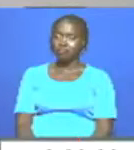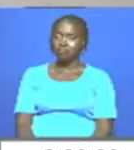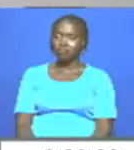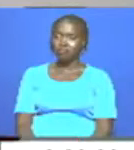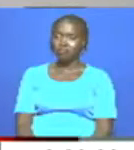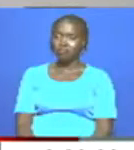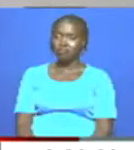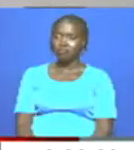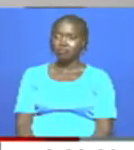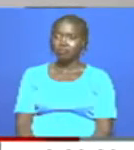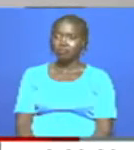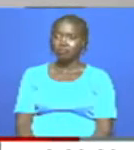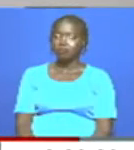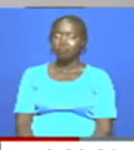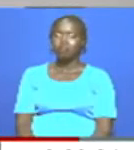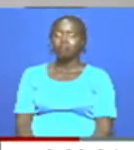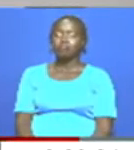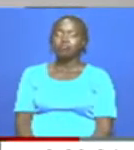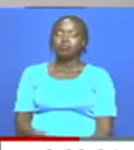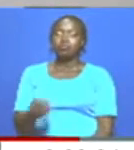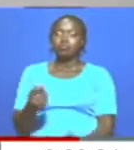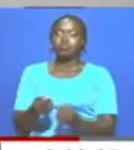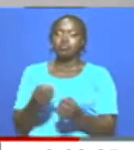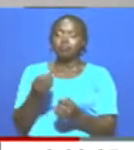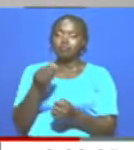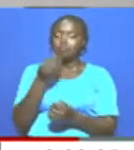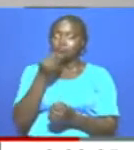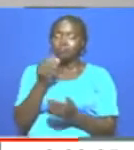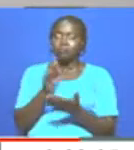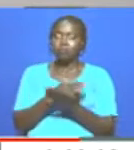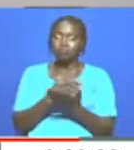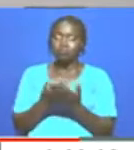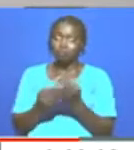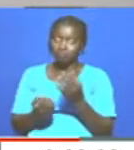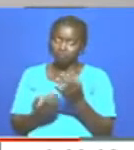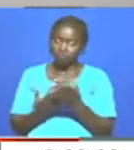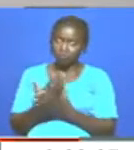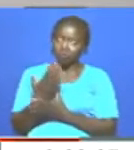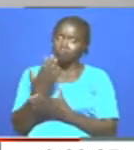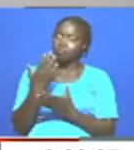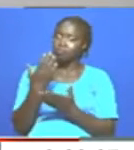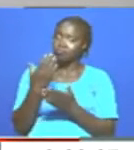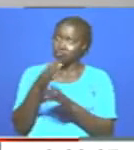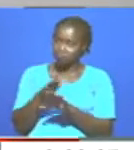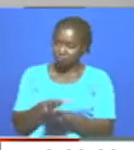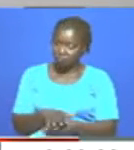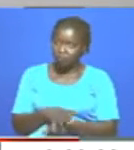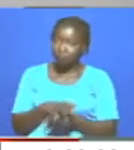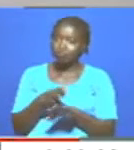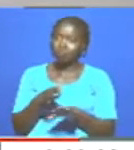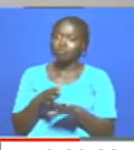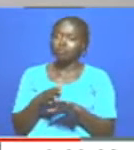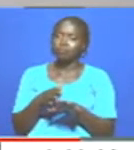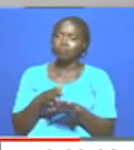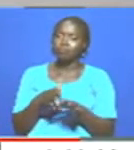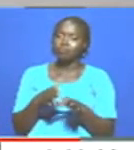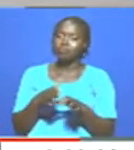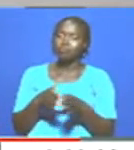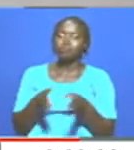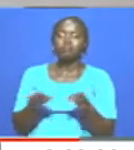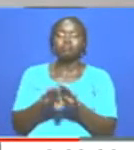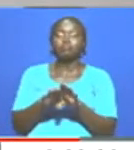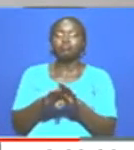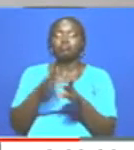The retail food sector is slowly emerging from the COVID-19 stress that led to the closure of eateries and